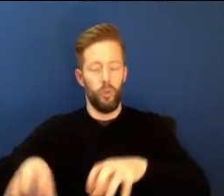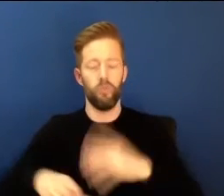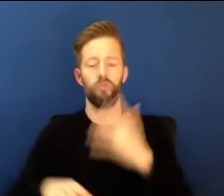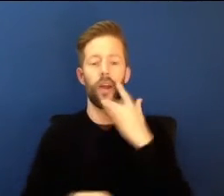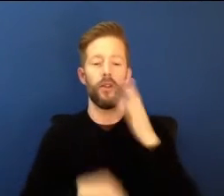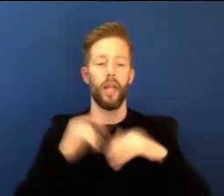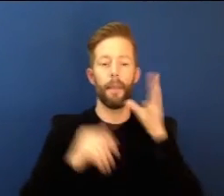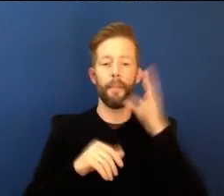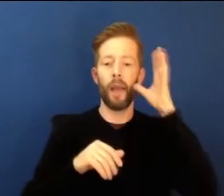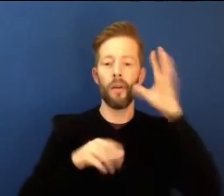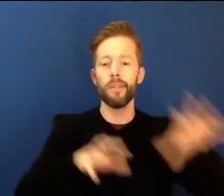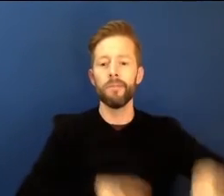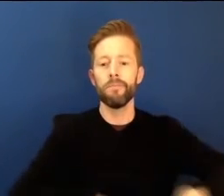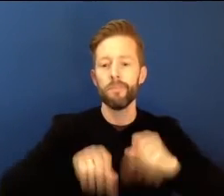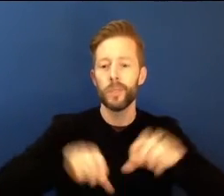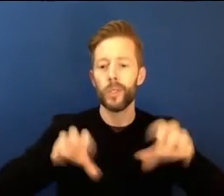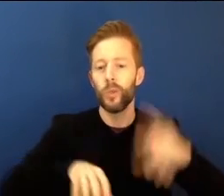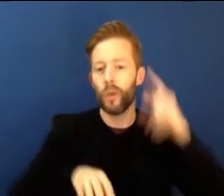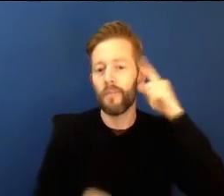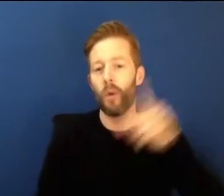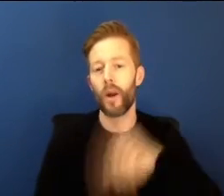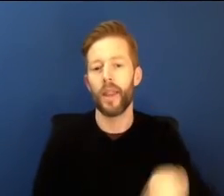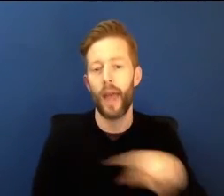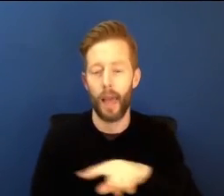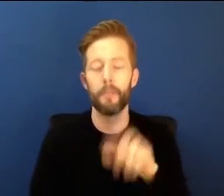as opposed to you doing it for them?